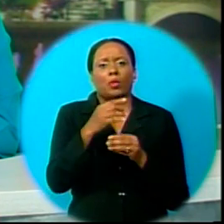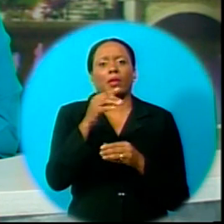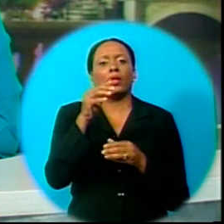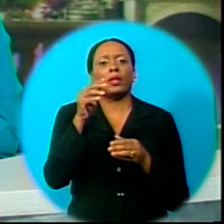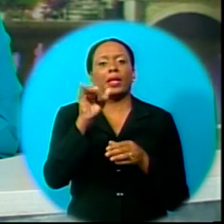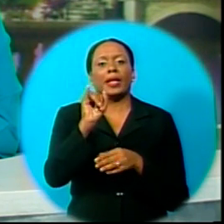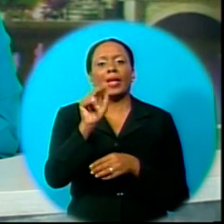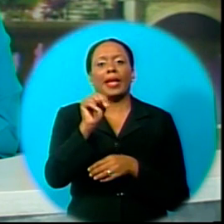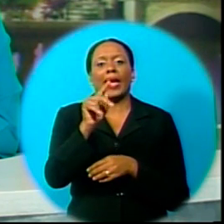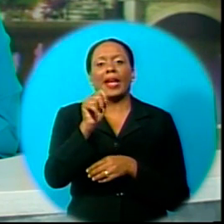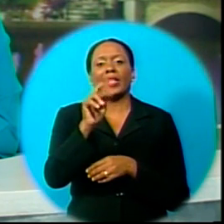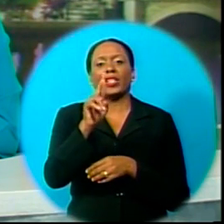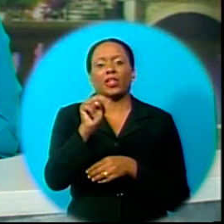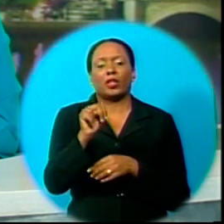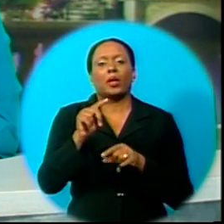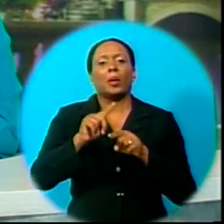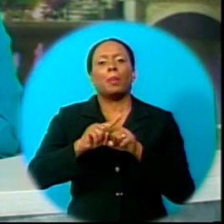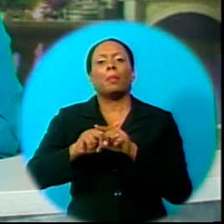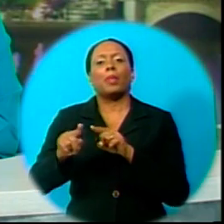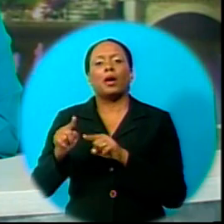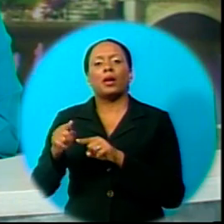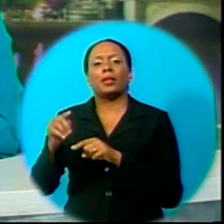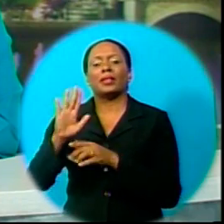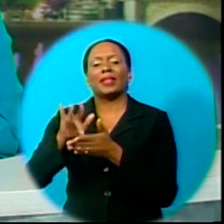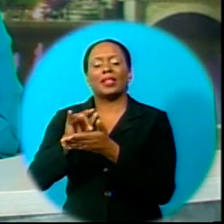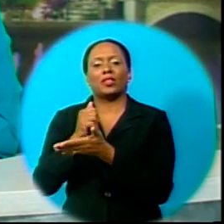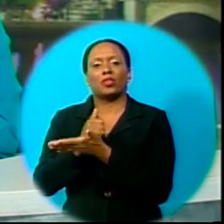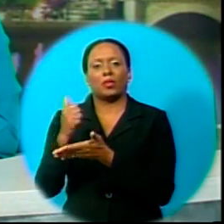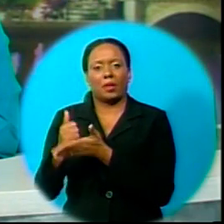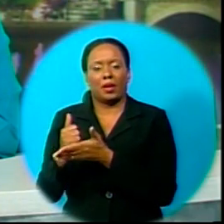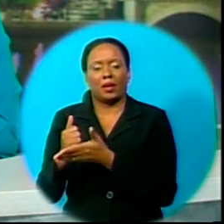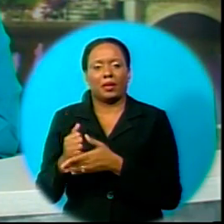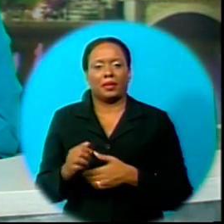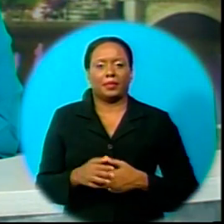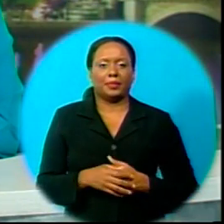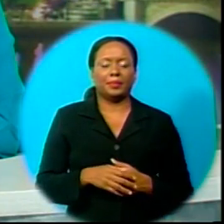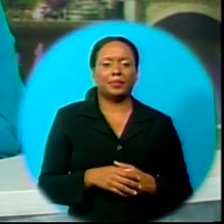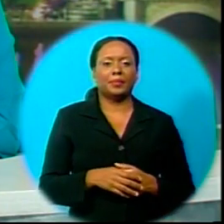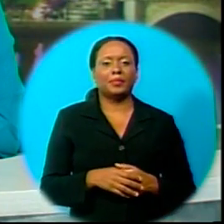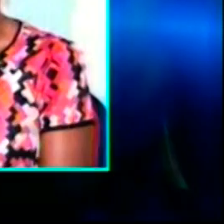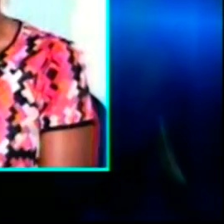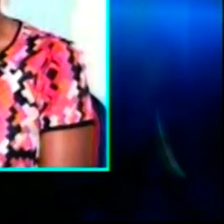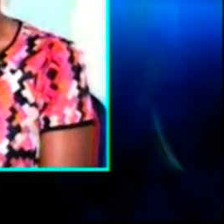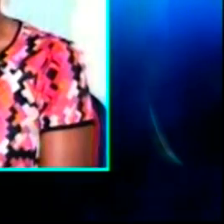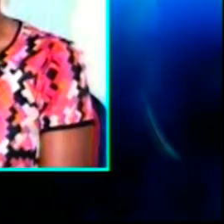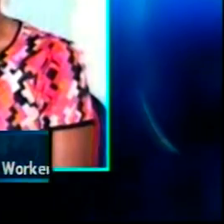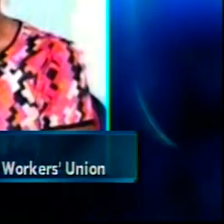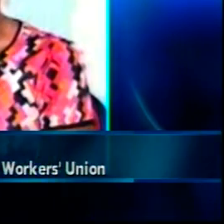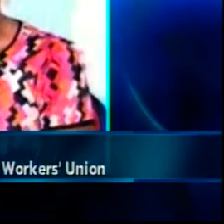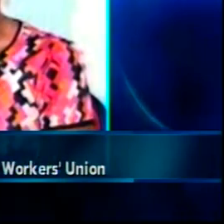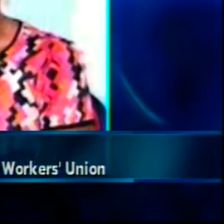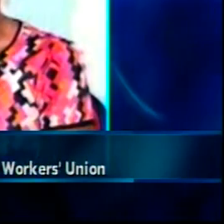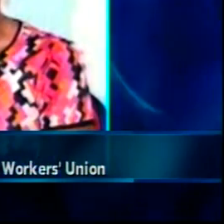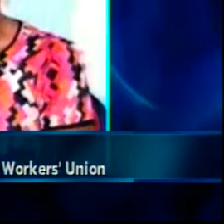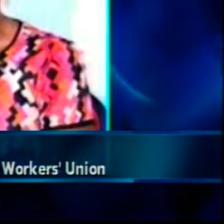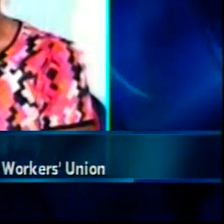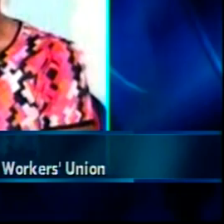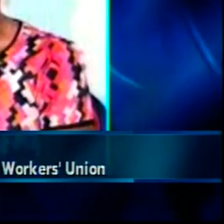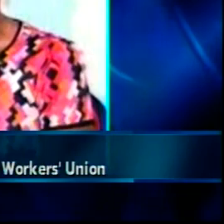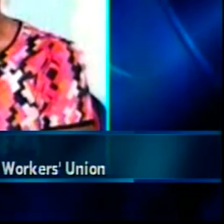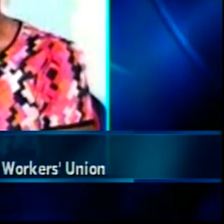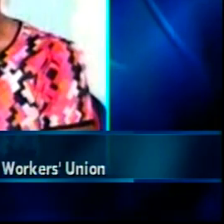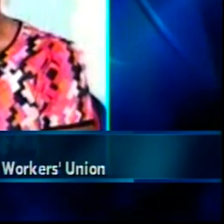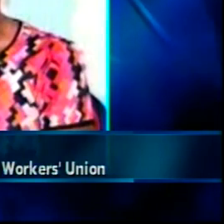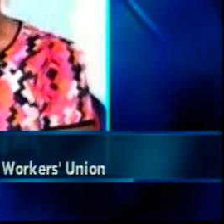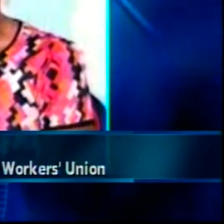but against the employer, and a trend the union is seeing too often. What must be observed, and which is